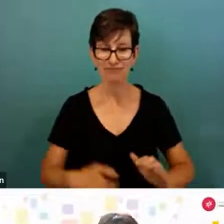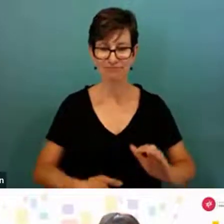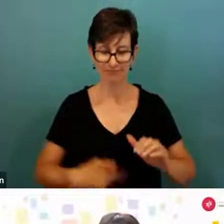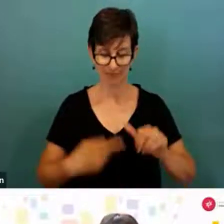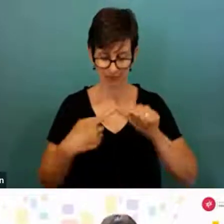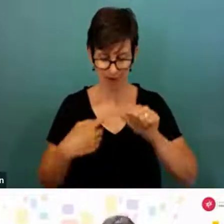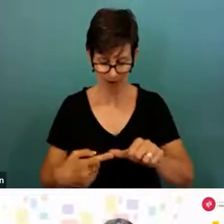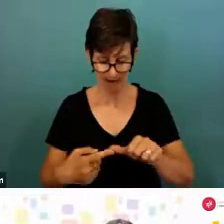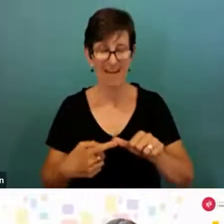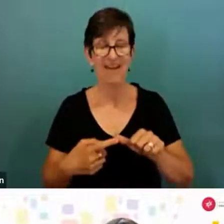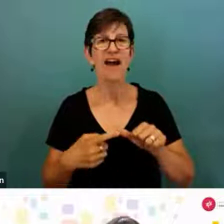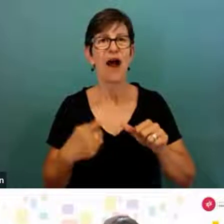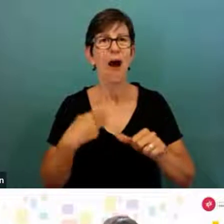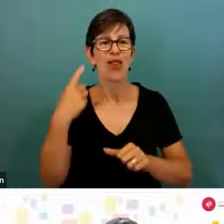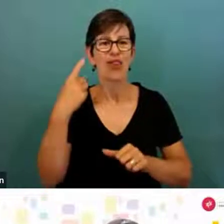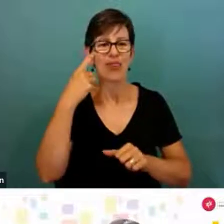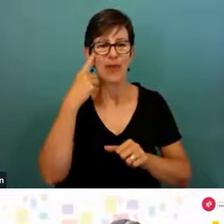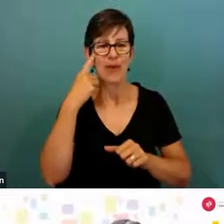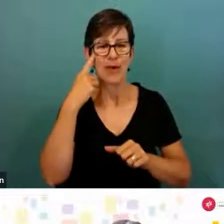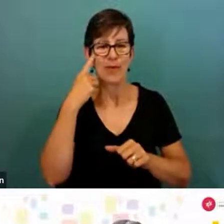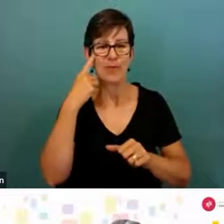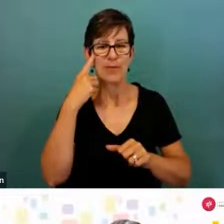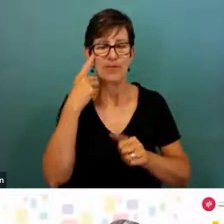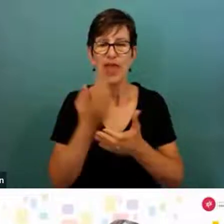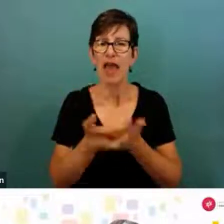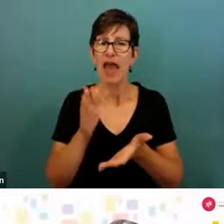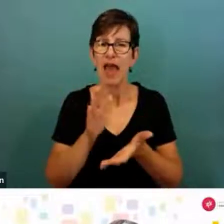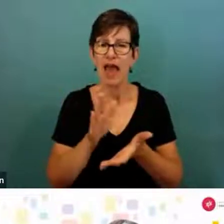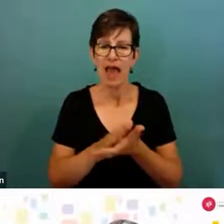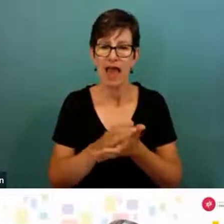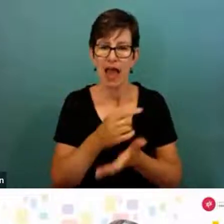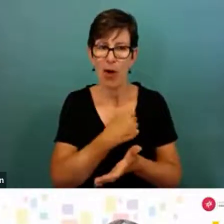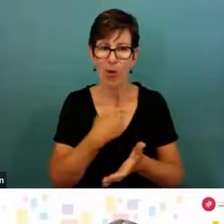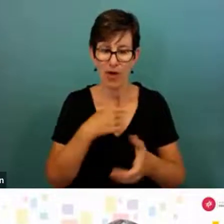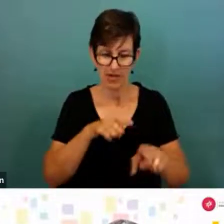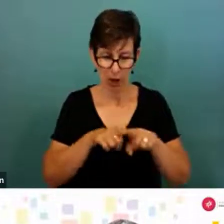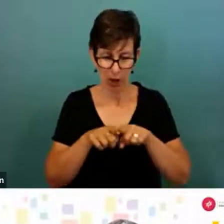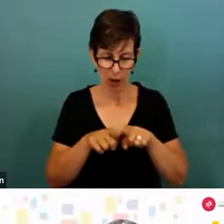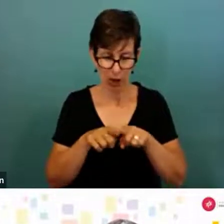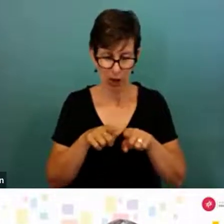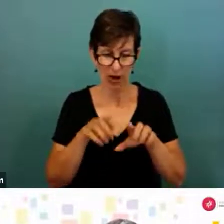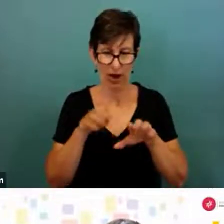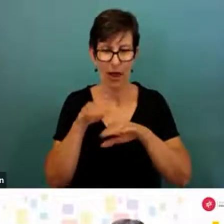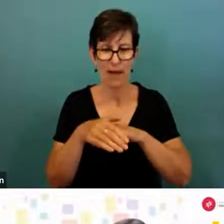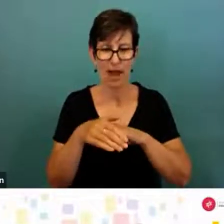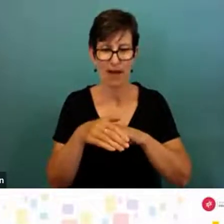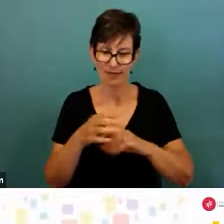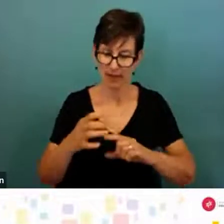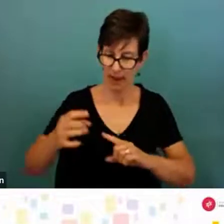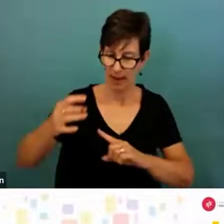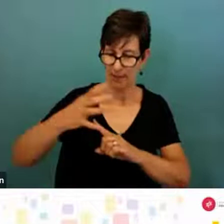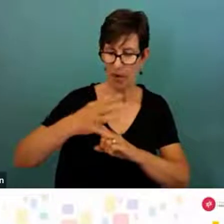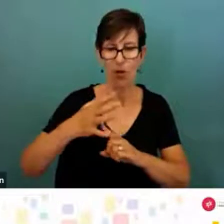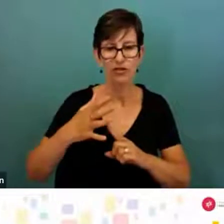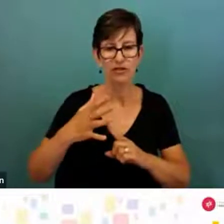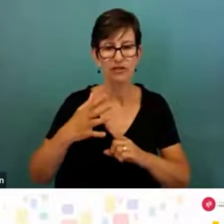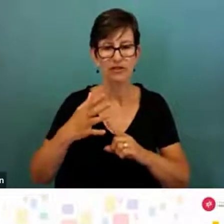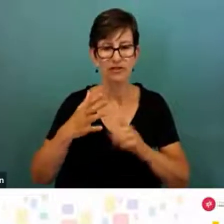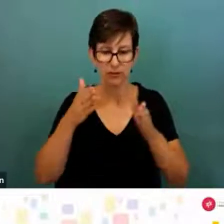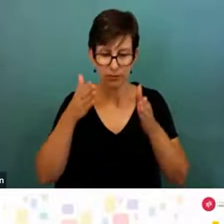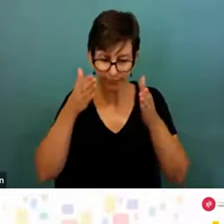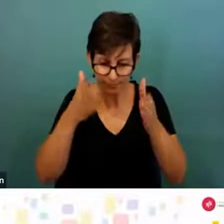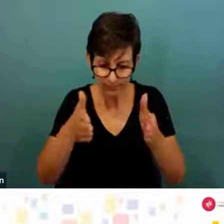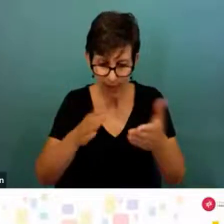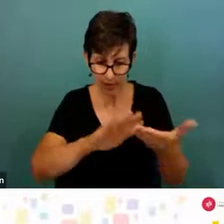to that question was that how we've learned the importance of centering the community that the story times